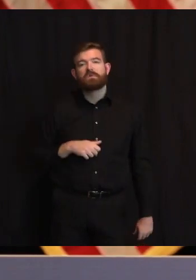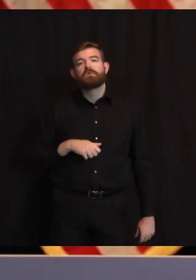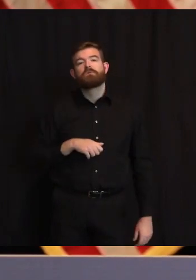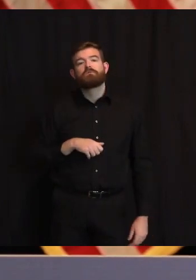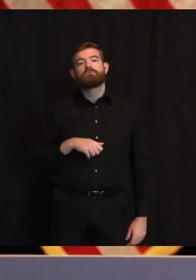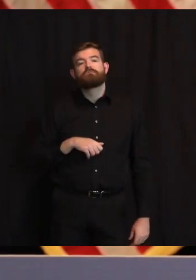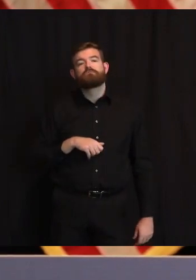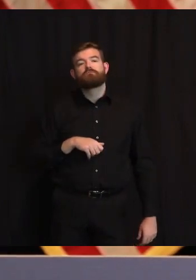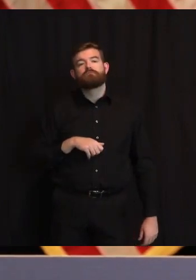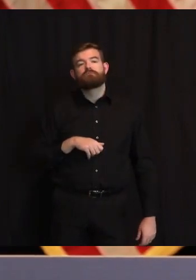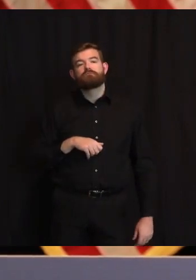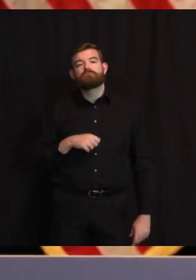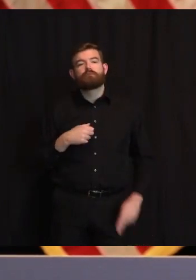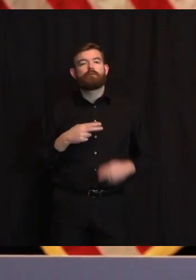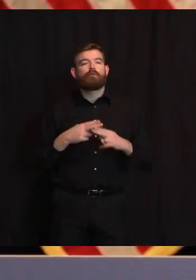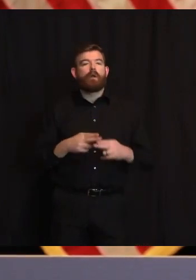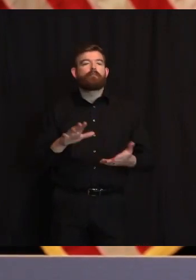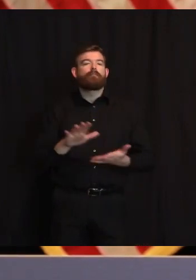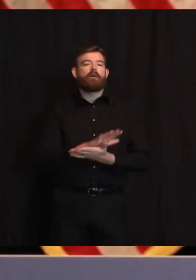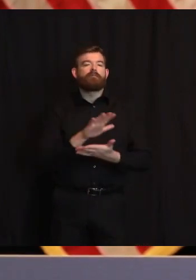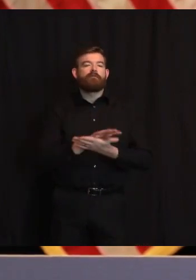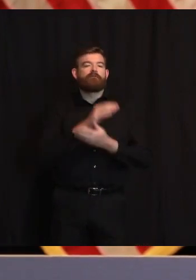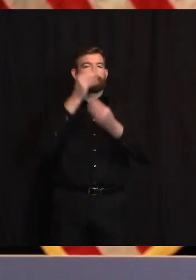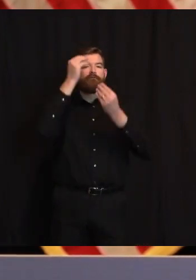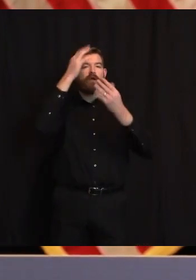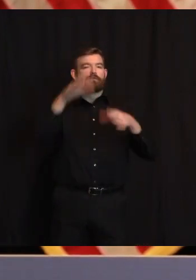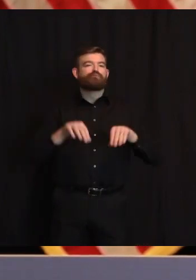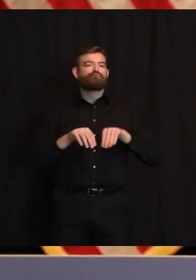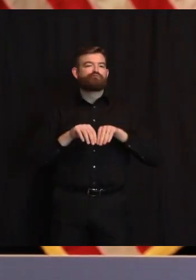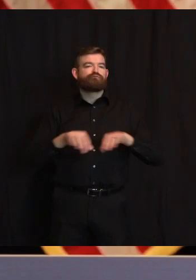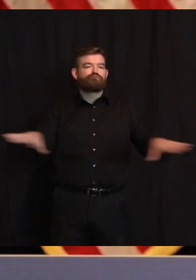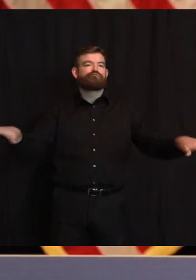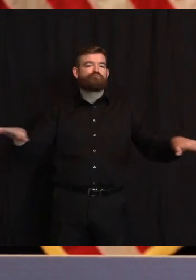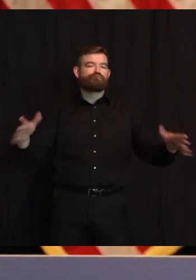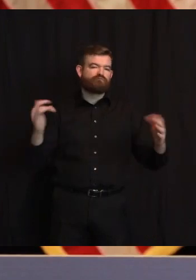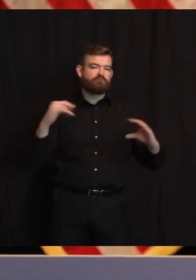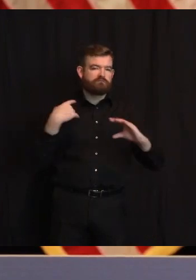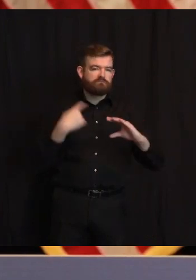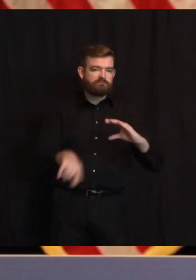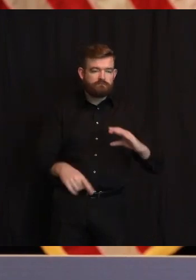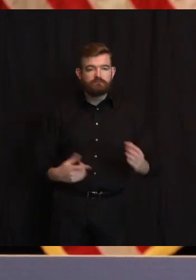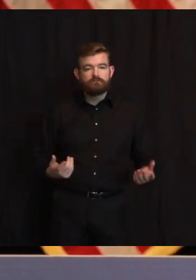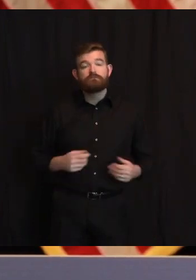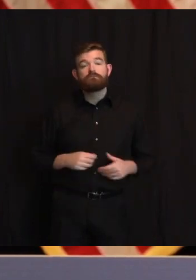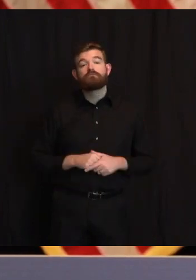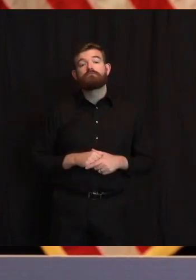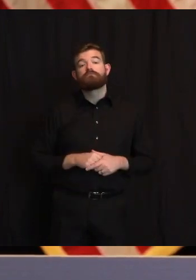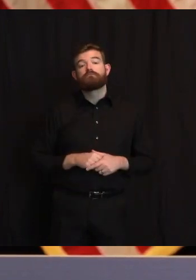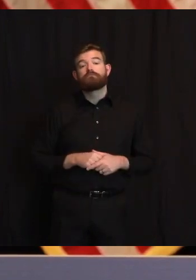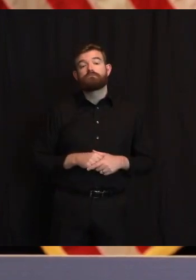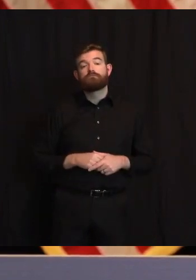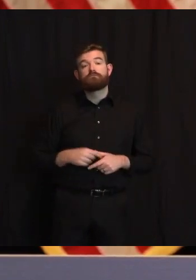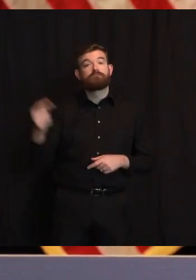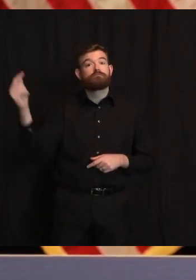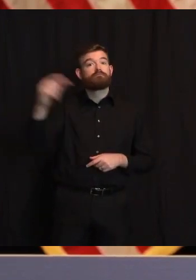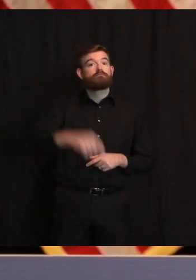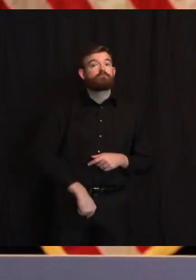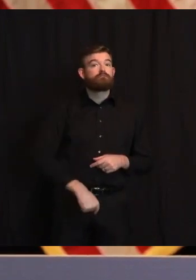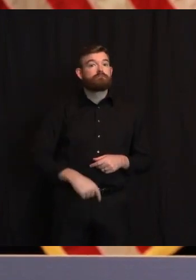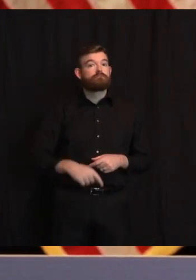release, and we'll be together, unless you hear otherwise, in this room at 2 p.m. on Monday due to the White